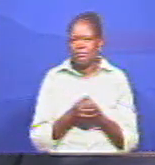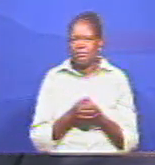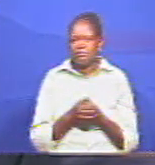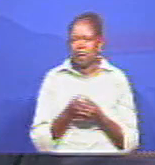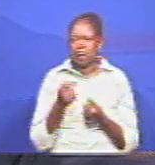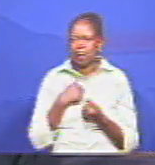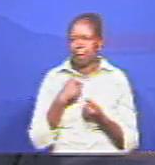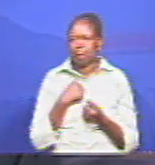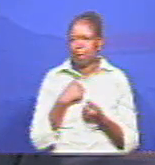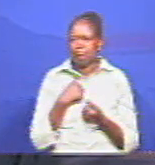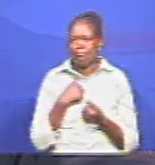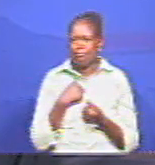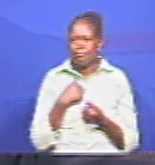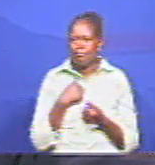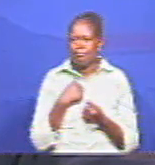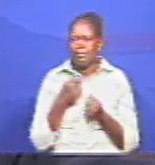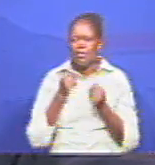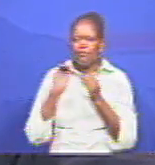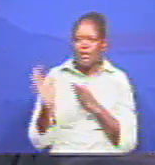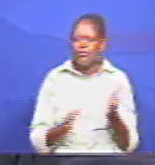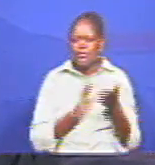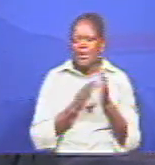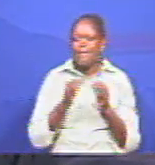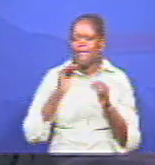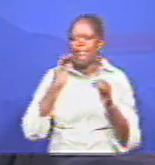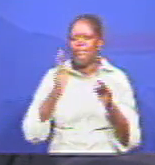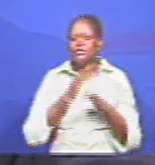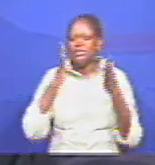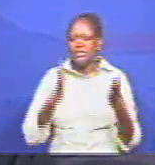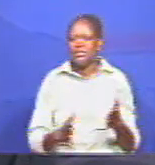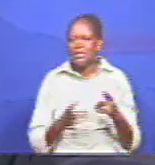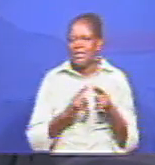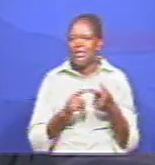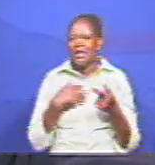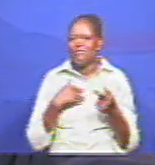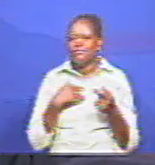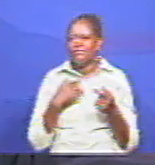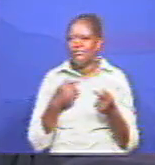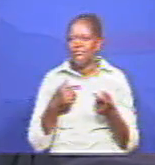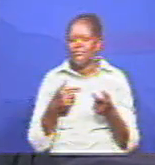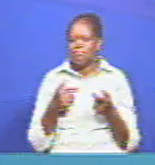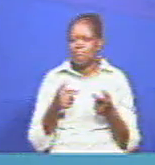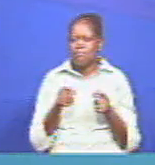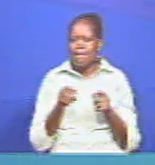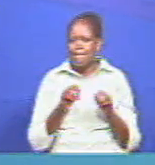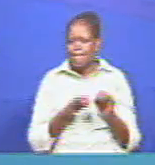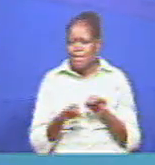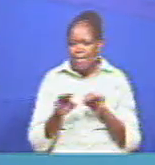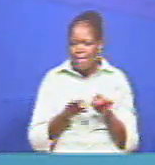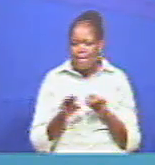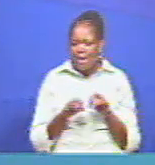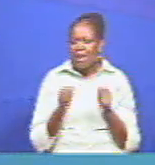was planning to become a musician, yes. you see. I have my piano, uh-huh. I like to play the piano, of